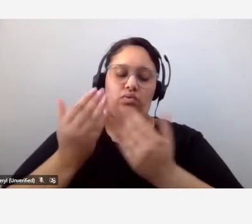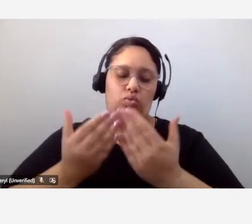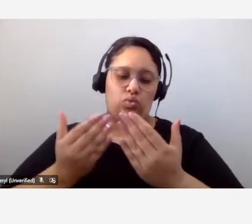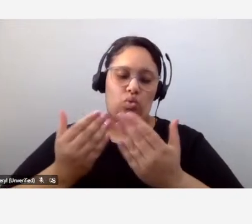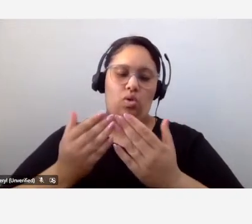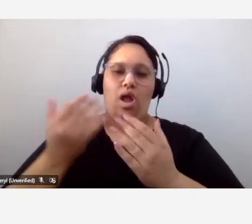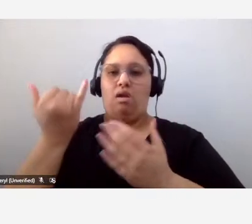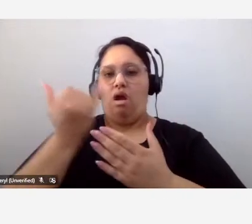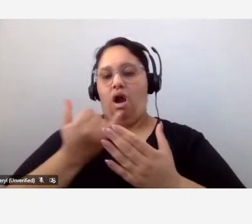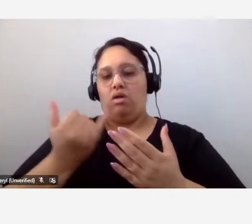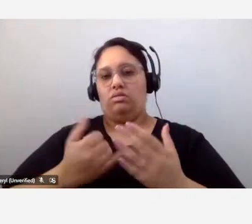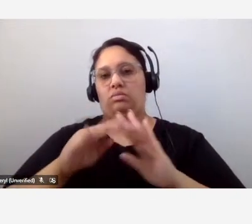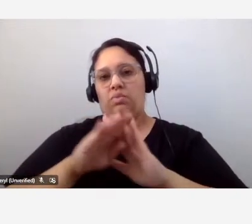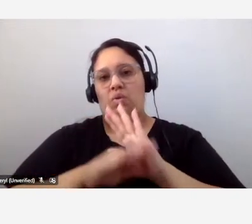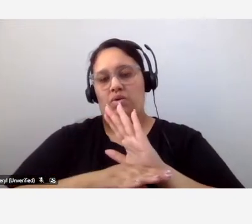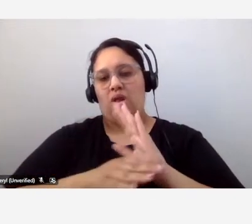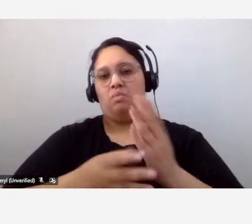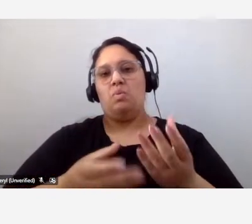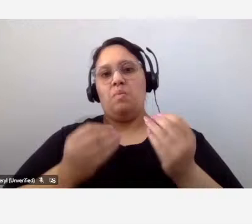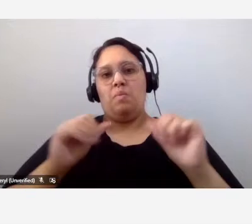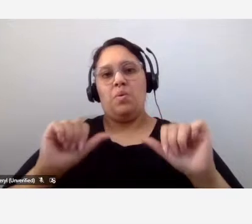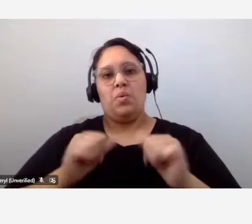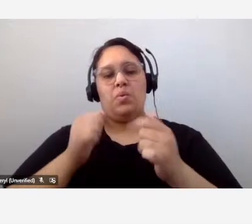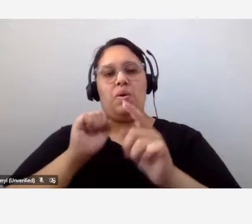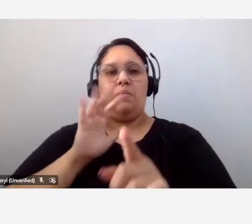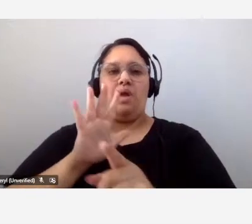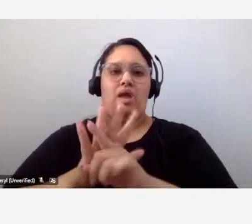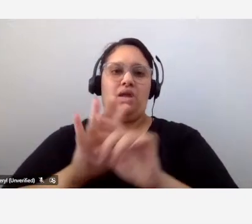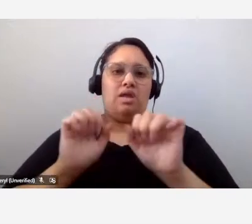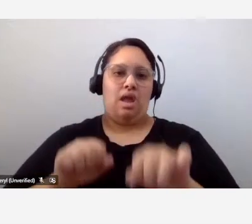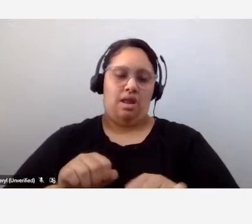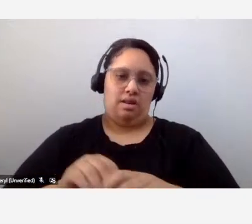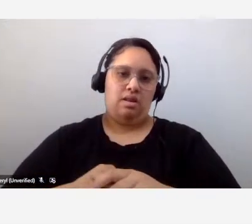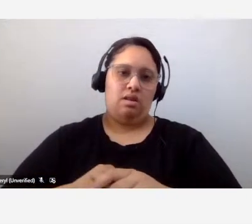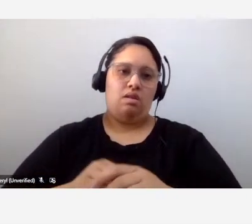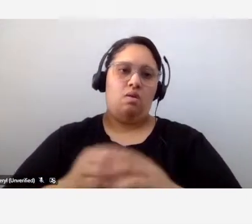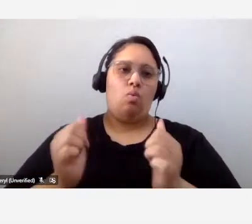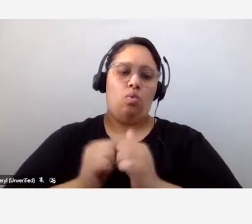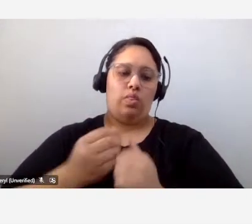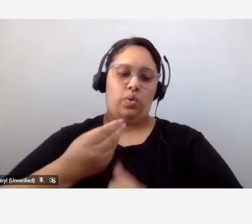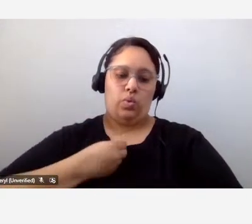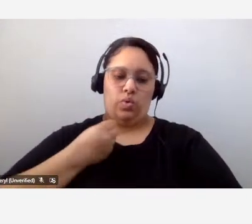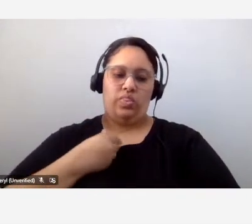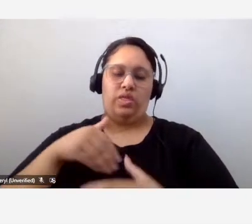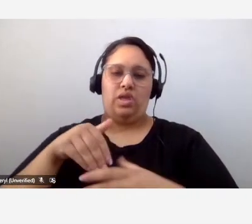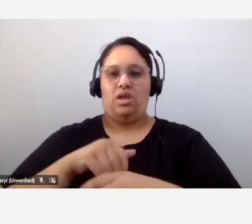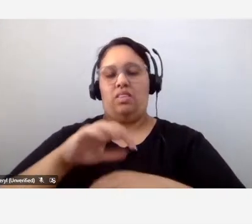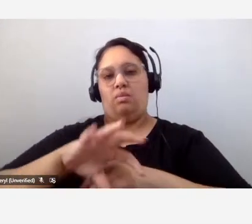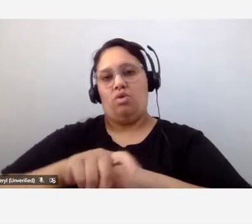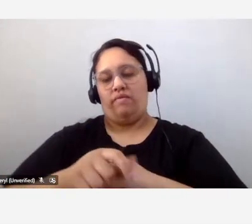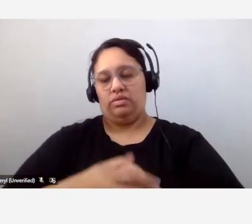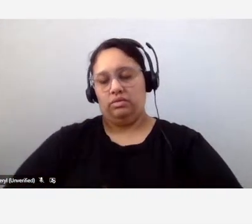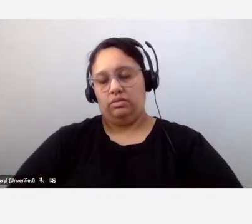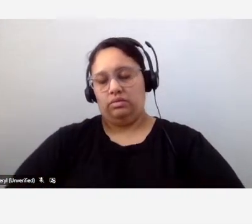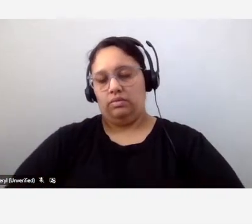arts program, to have a greater impact with our youth in the province.